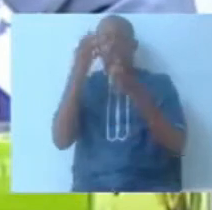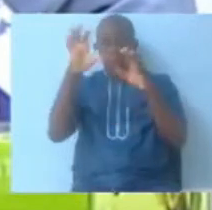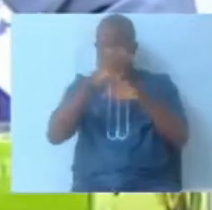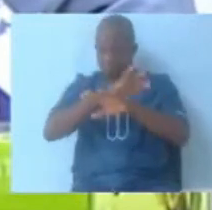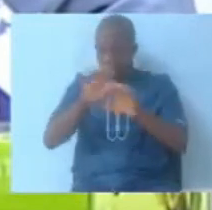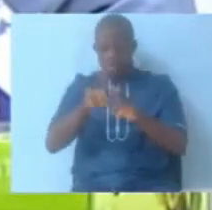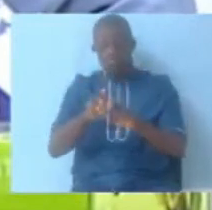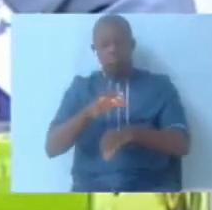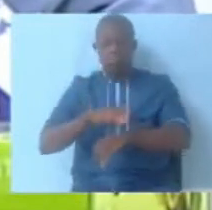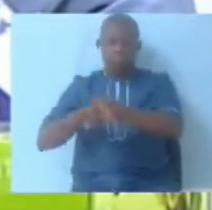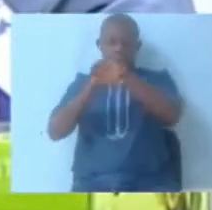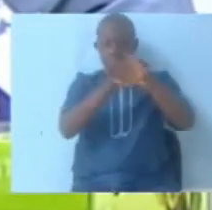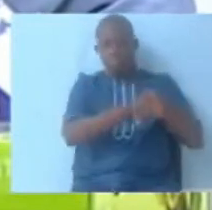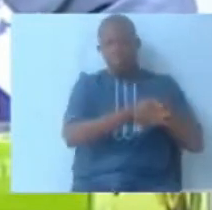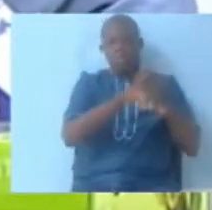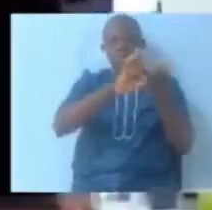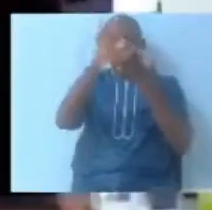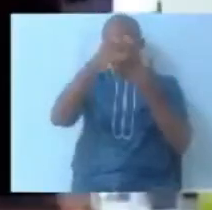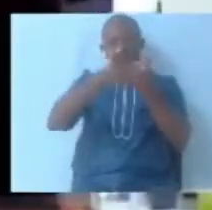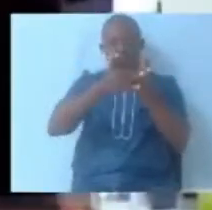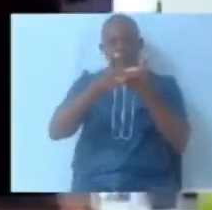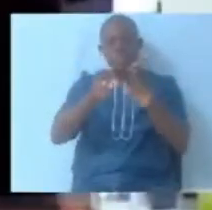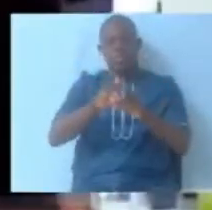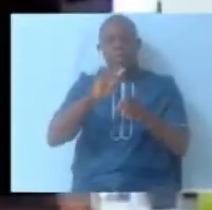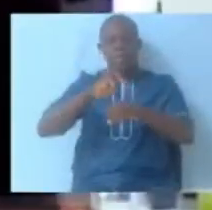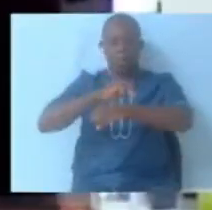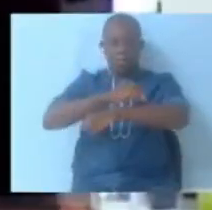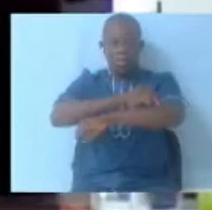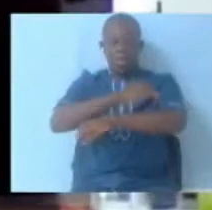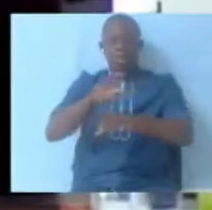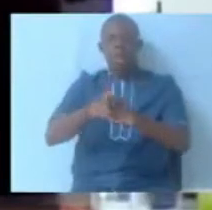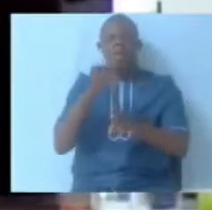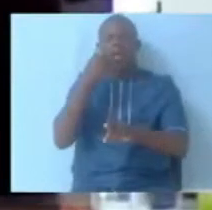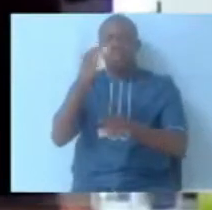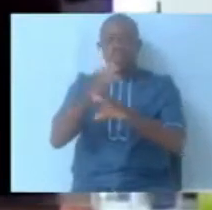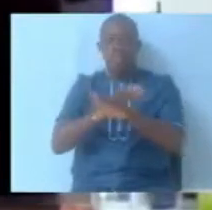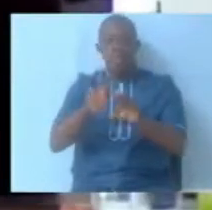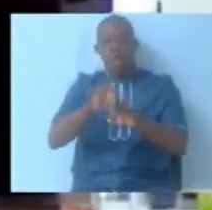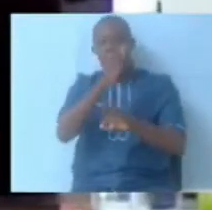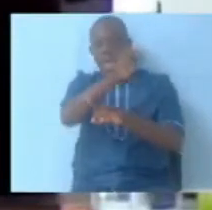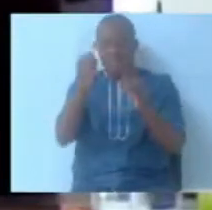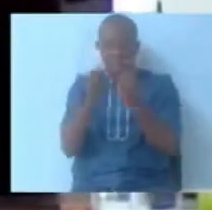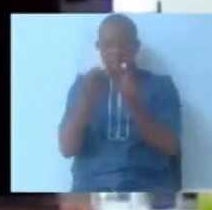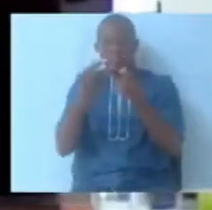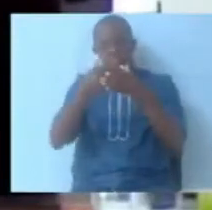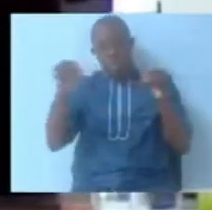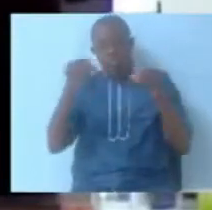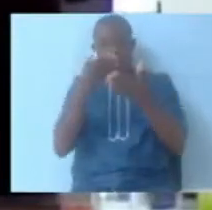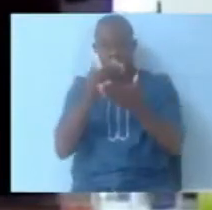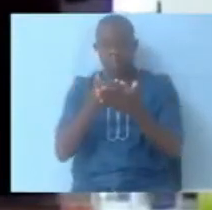And before the dust settled down, did anything in particular happen to the then Attorney General who